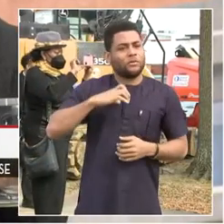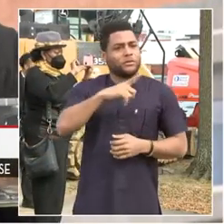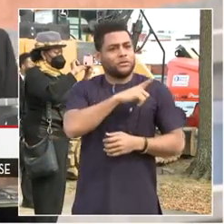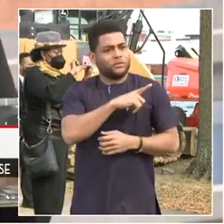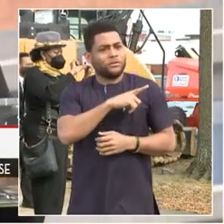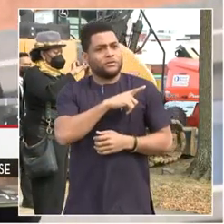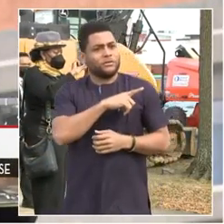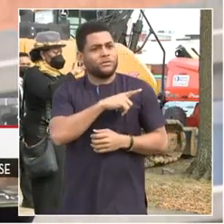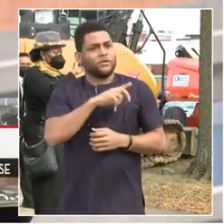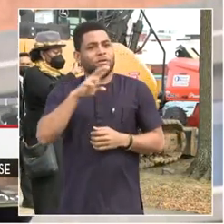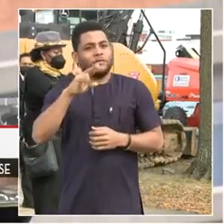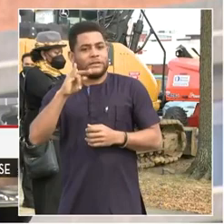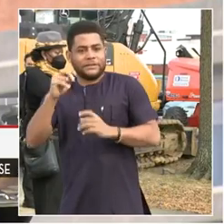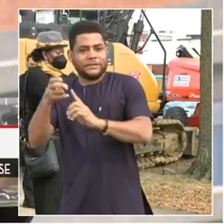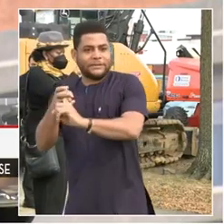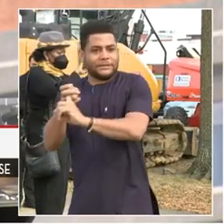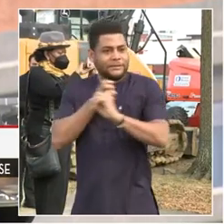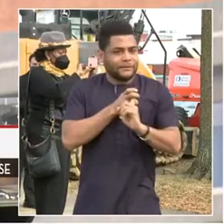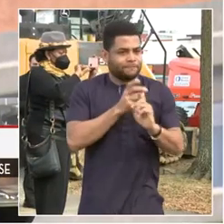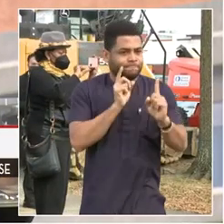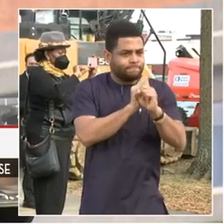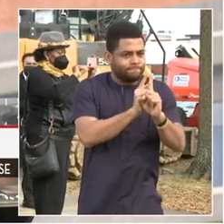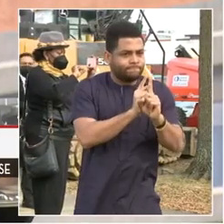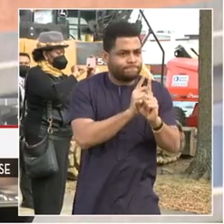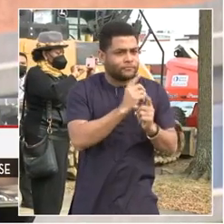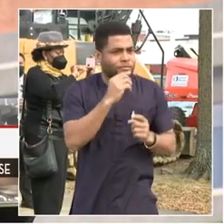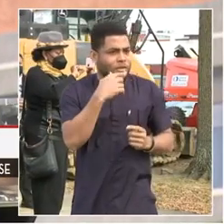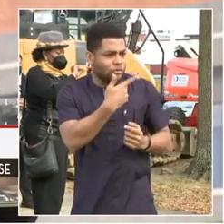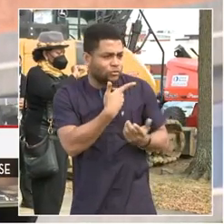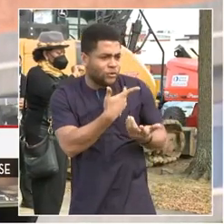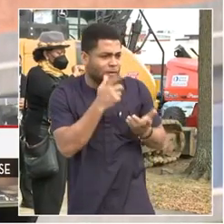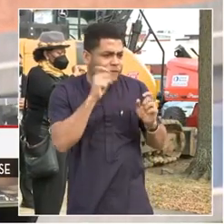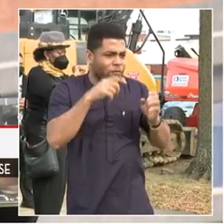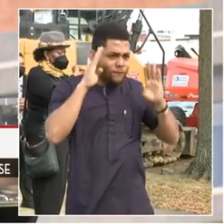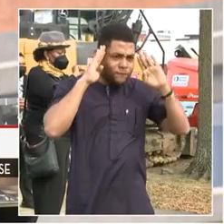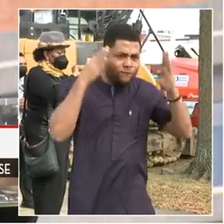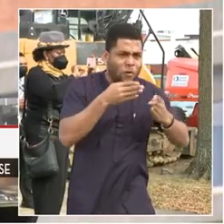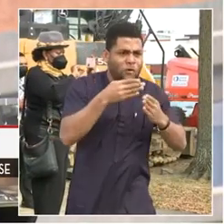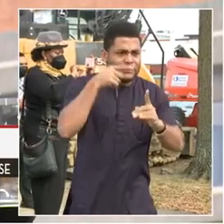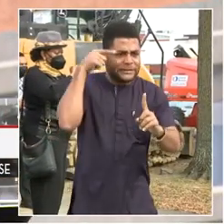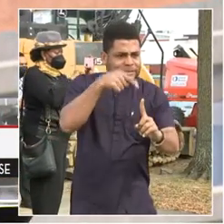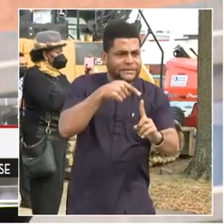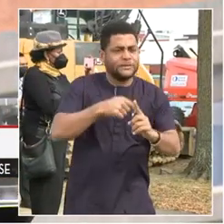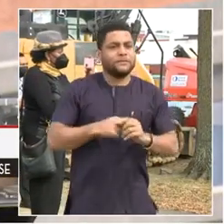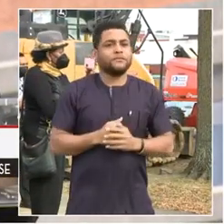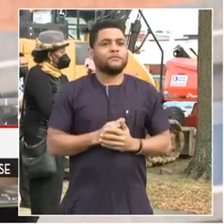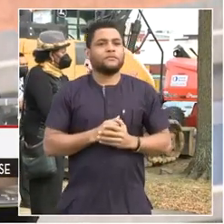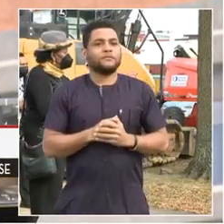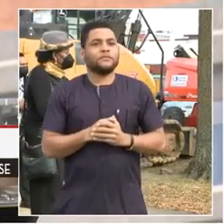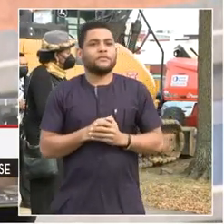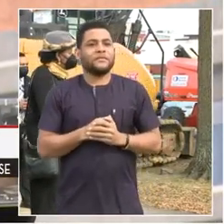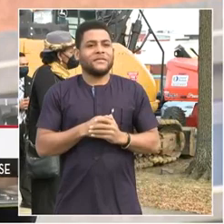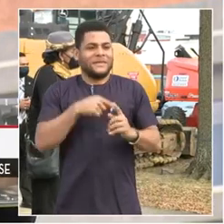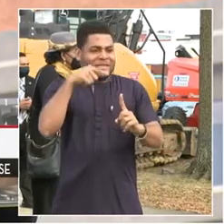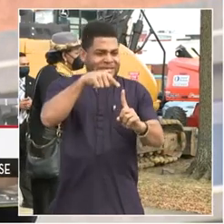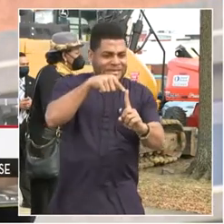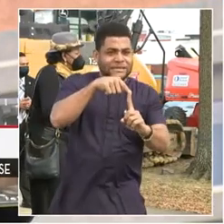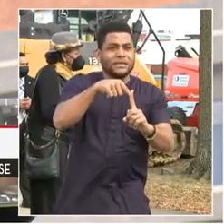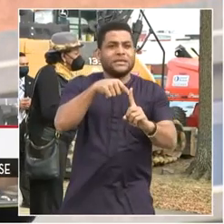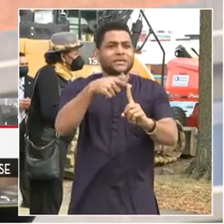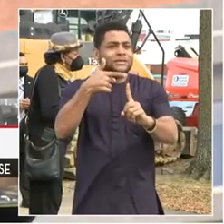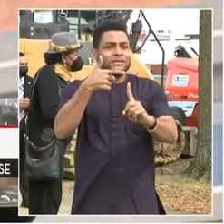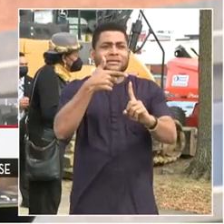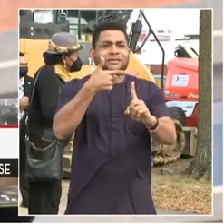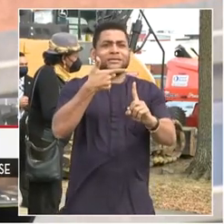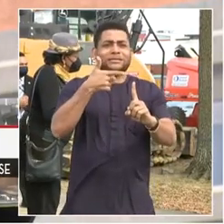me to the side and he said, "Trayon, we have to be laser focused on this." I'm like, "What is this though, Vince?" You know what I'm saying? This. That's a